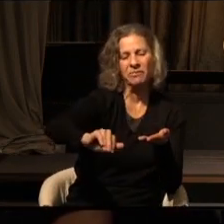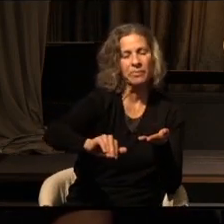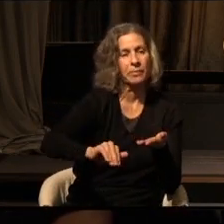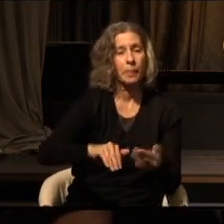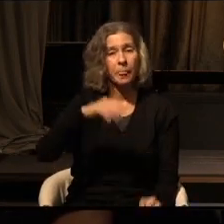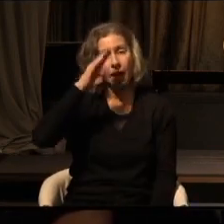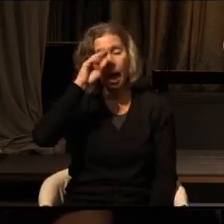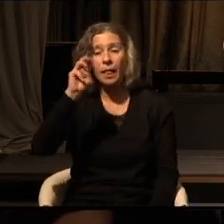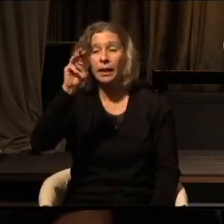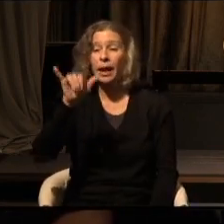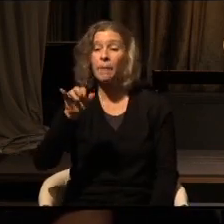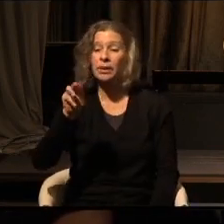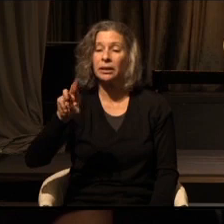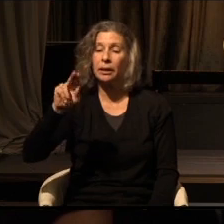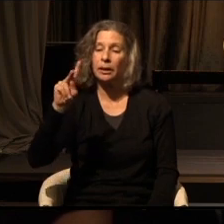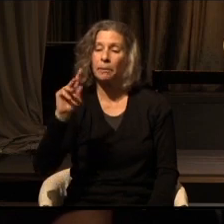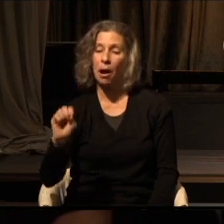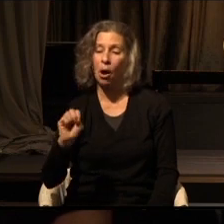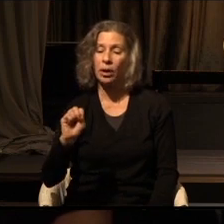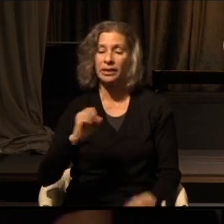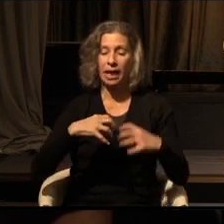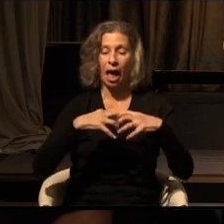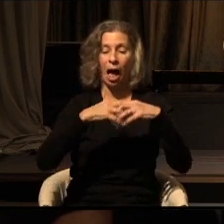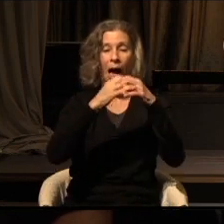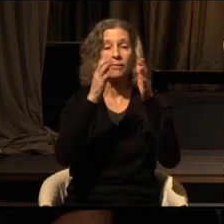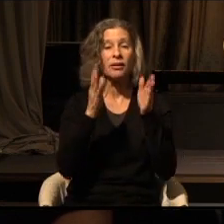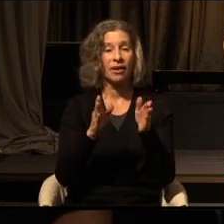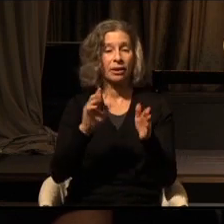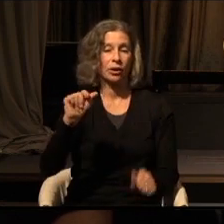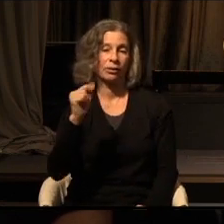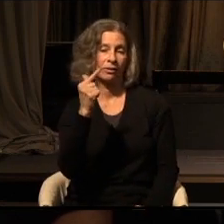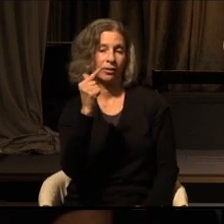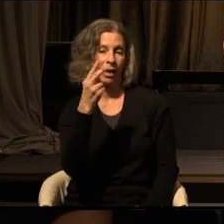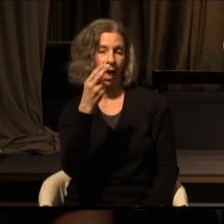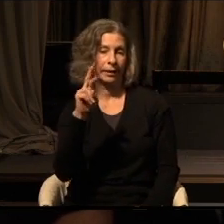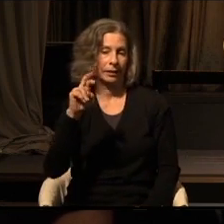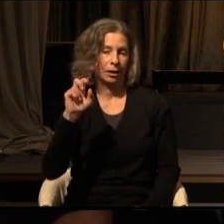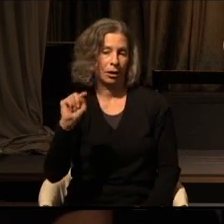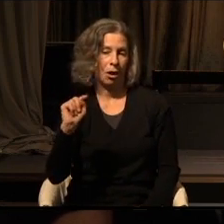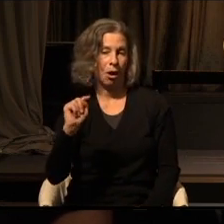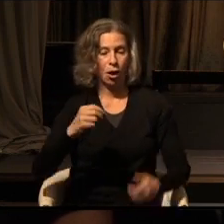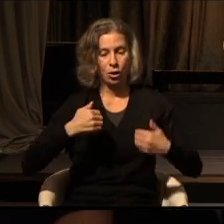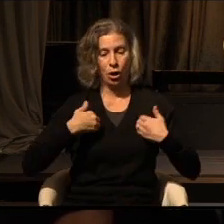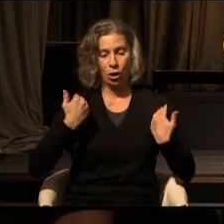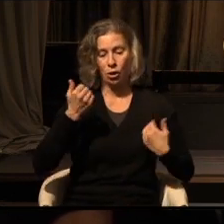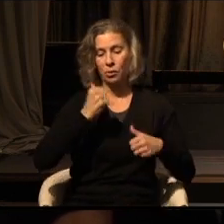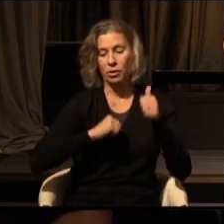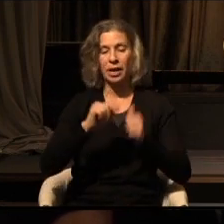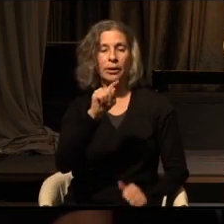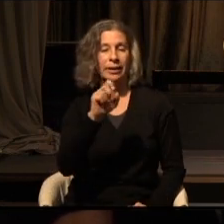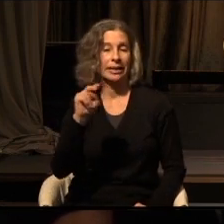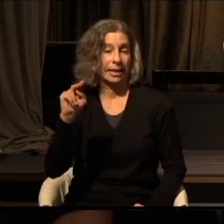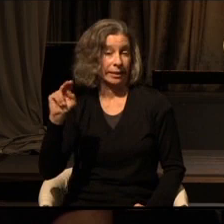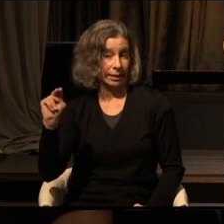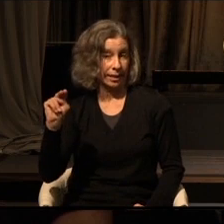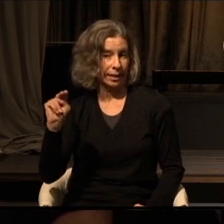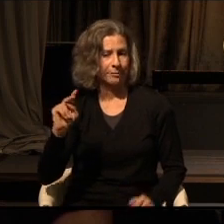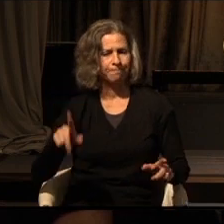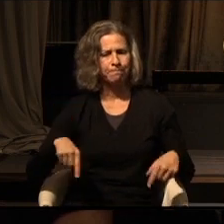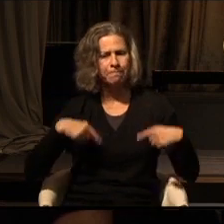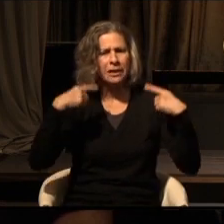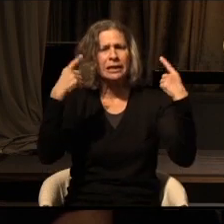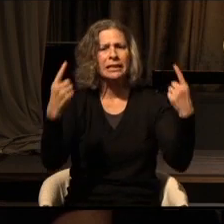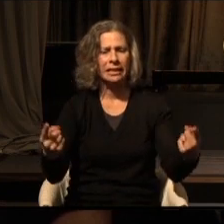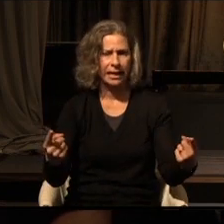Hi, I'm Emily Marks. I'm the founder and director of Lionheart Live Arts and Youth Theater in Memphis, Tennessee. For years, I